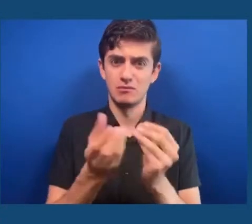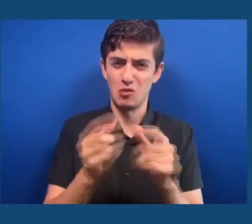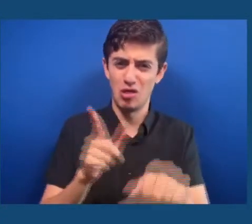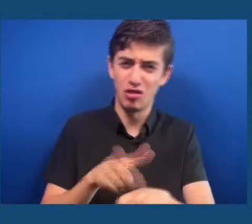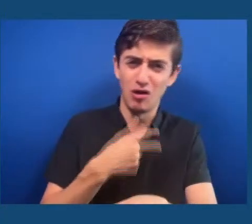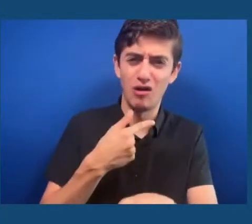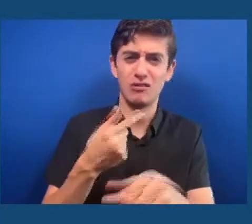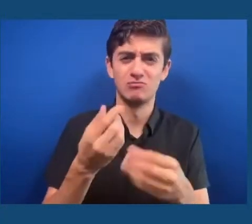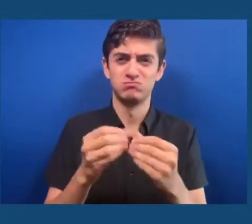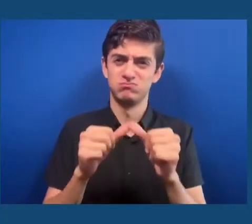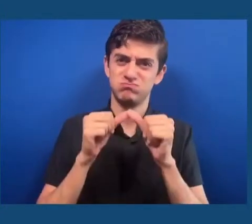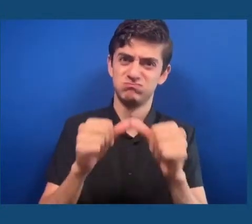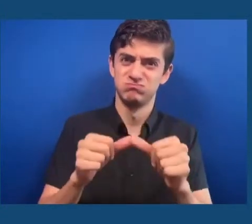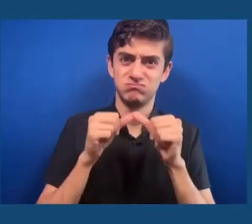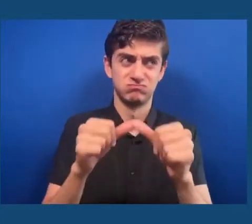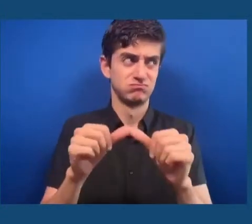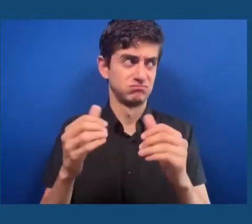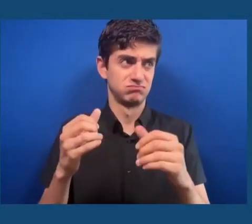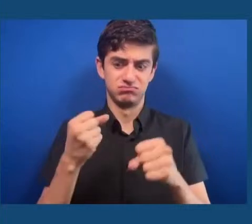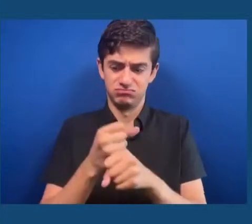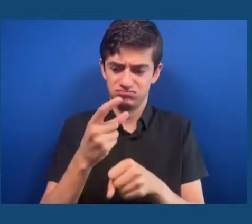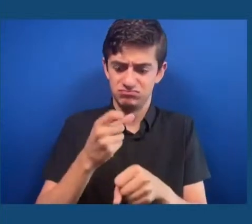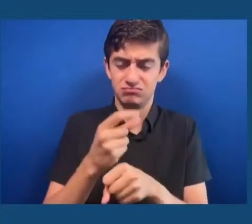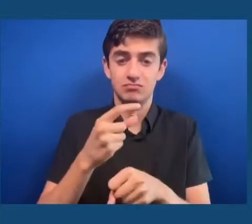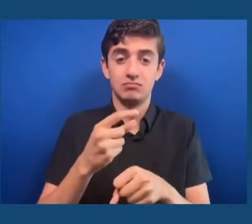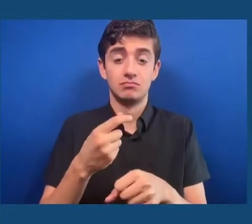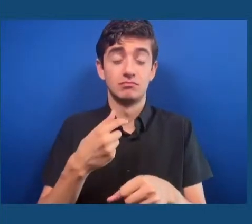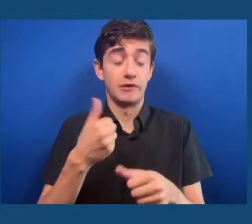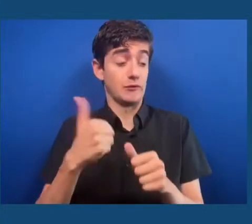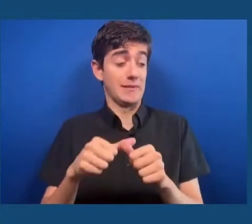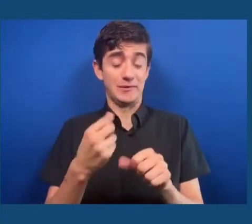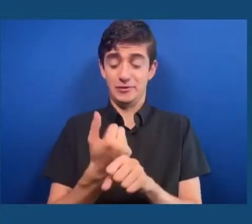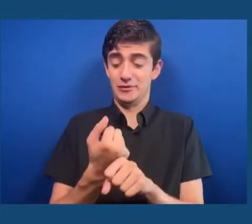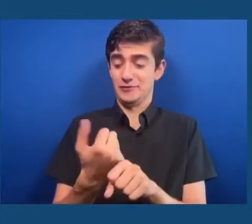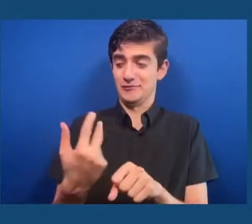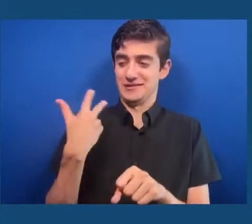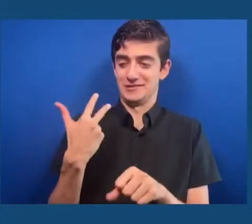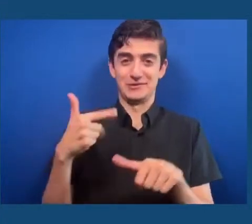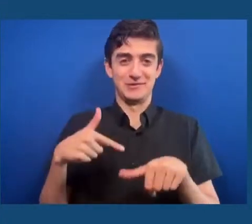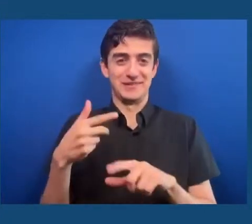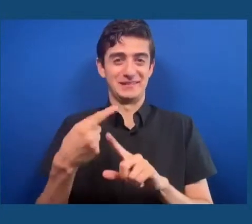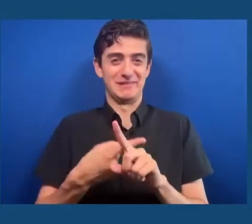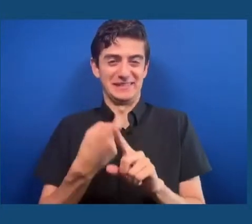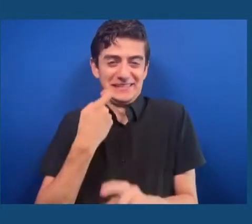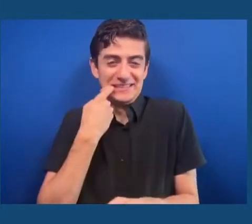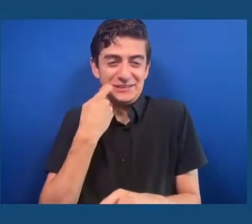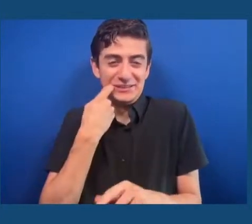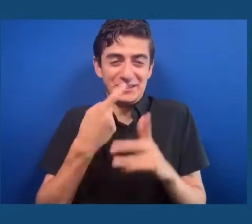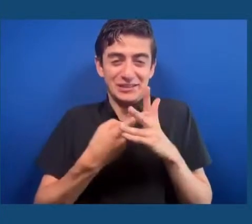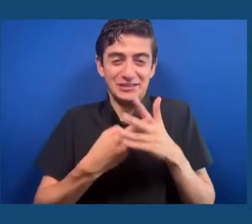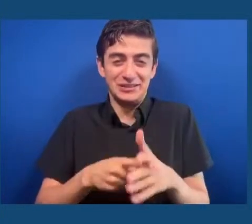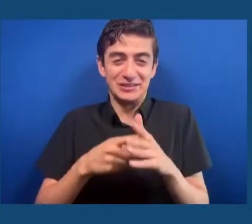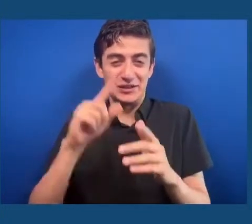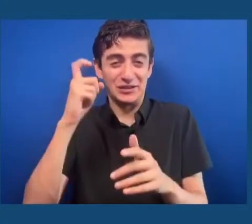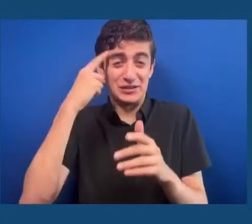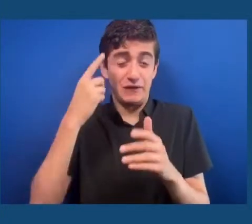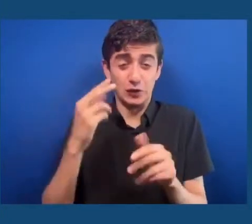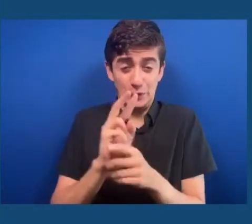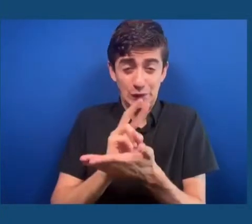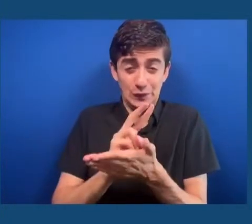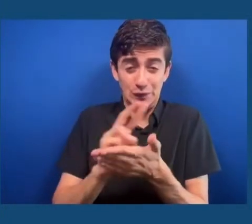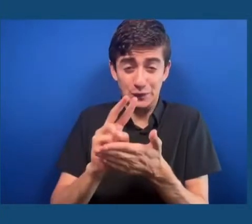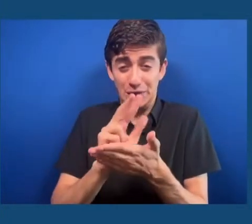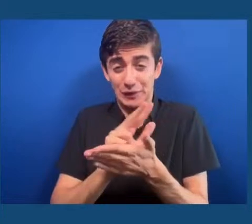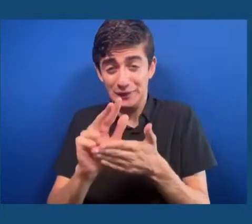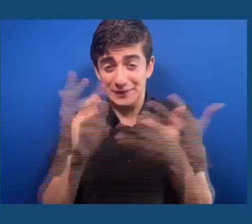for 2 weeks, 3 years ago this month. We had not one but 2 hurricanes, more than the state of